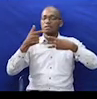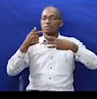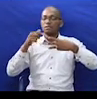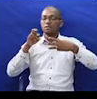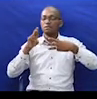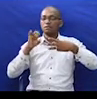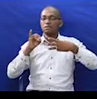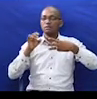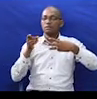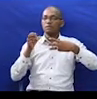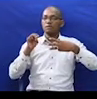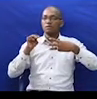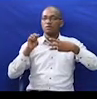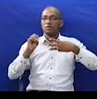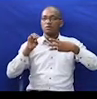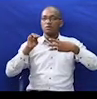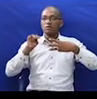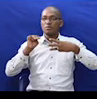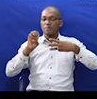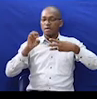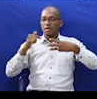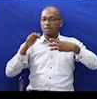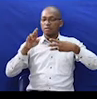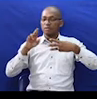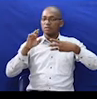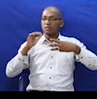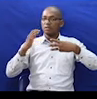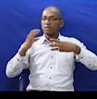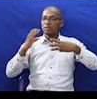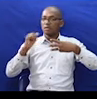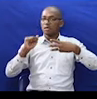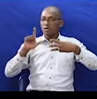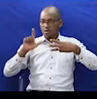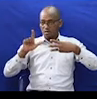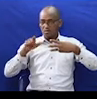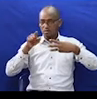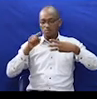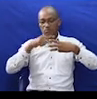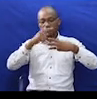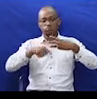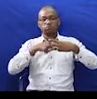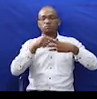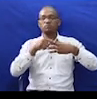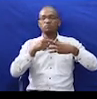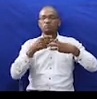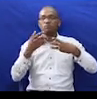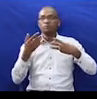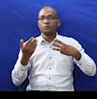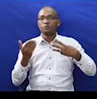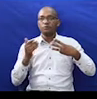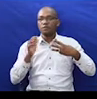ratios. Remember that tangent A is simple opposite of adjacent. Sine A is called